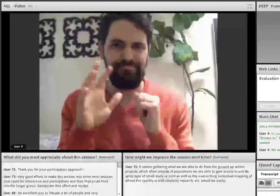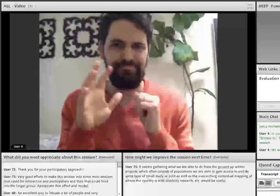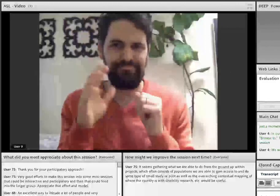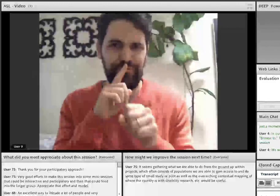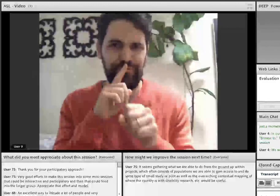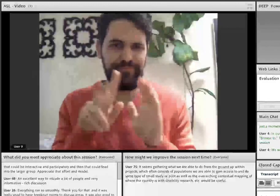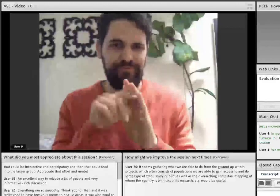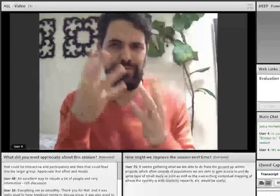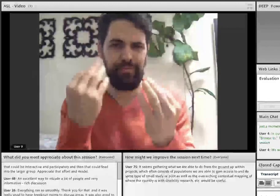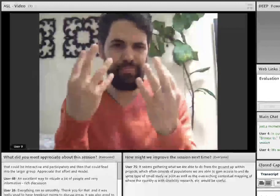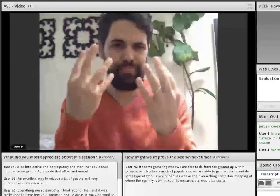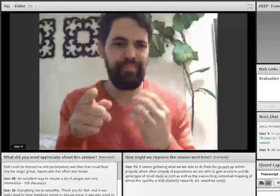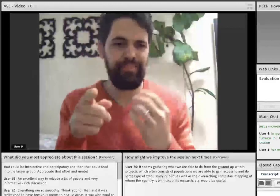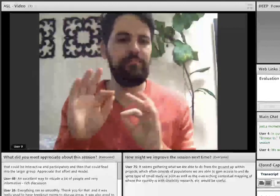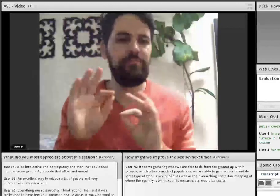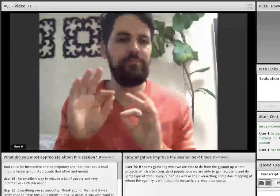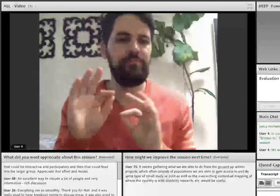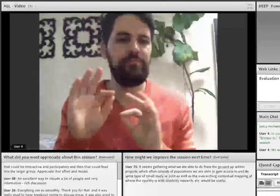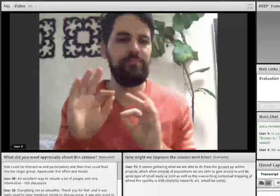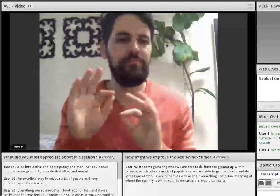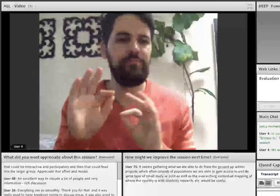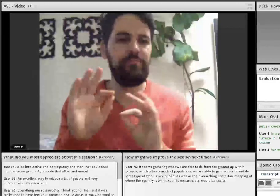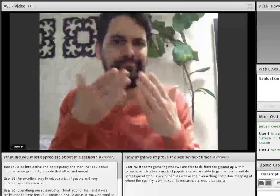Hello, wow.